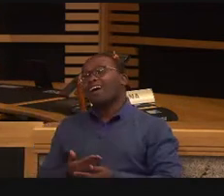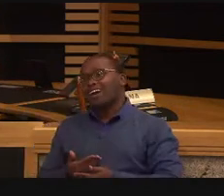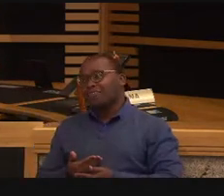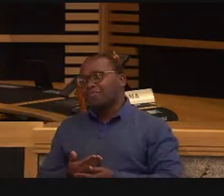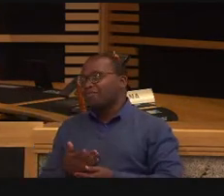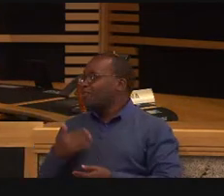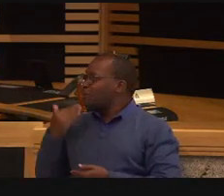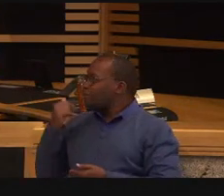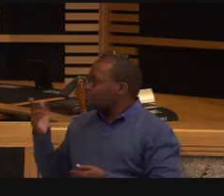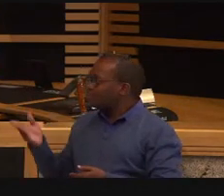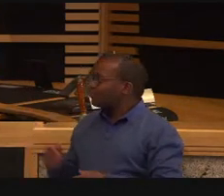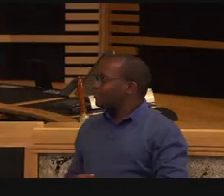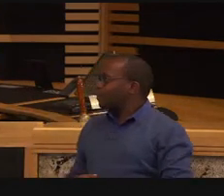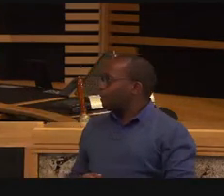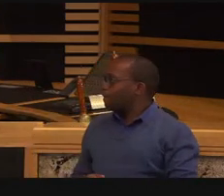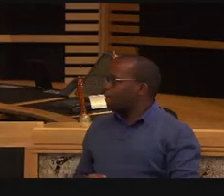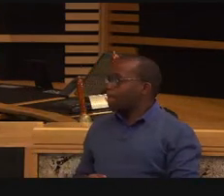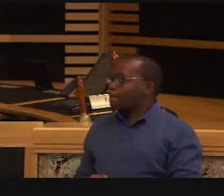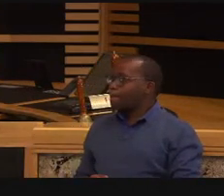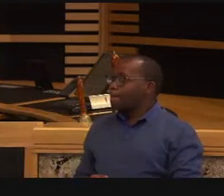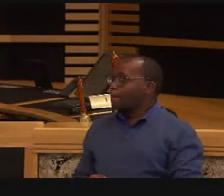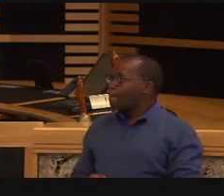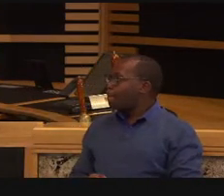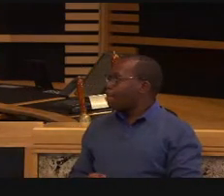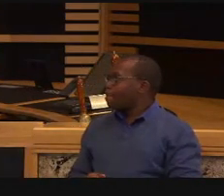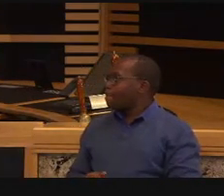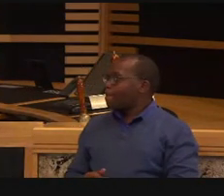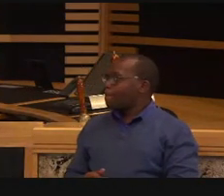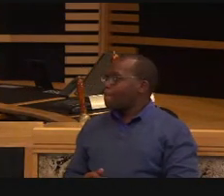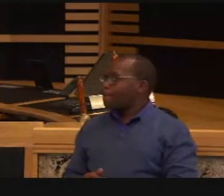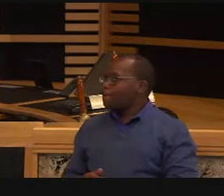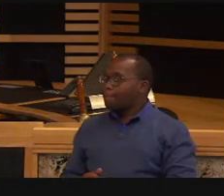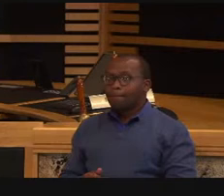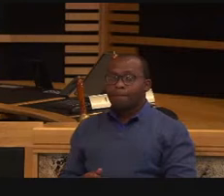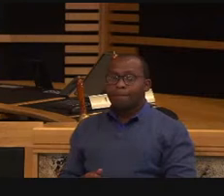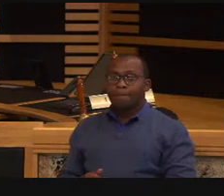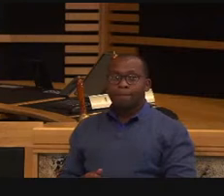Proceed, Secretary. Mapanzabango, Honorable, for this.